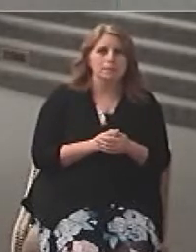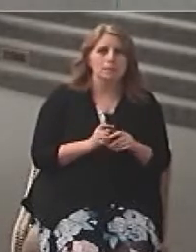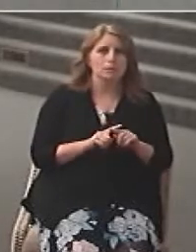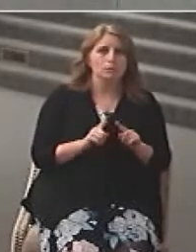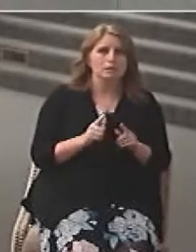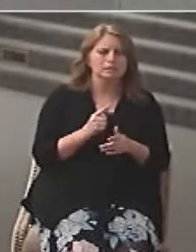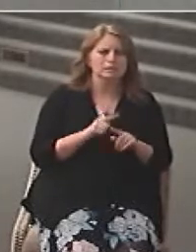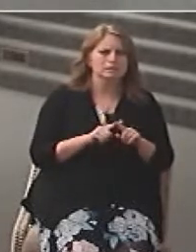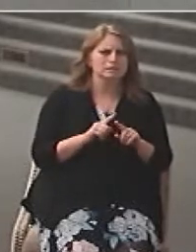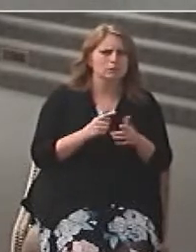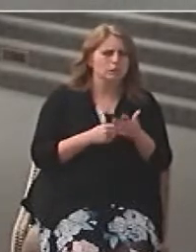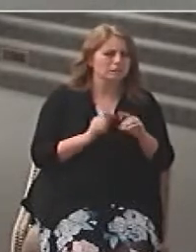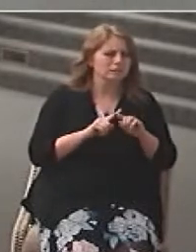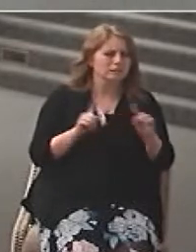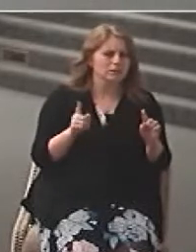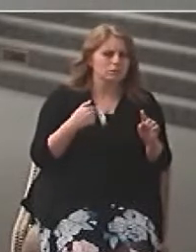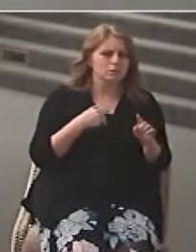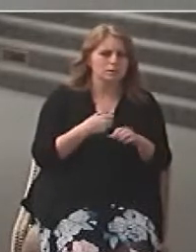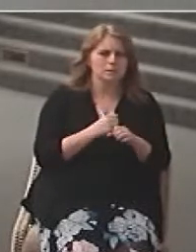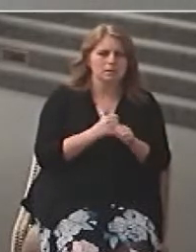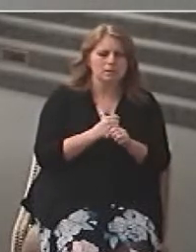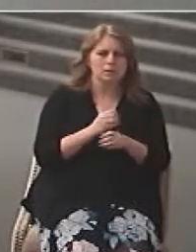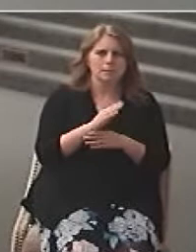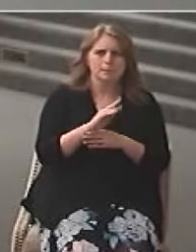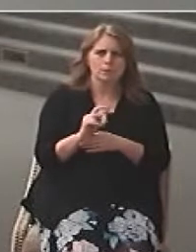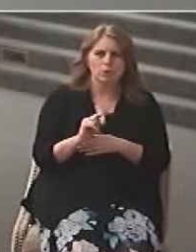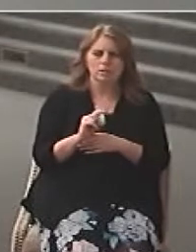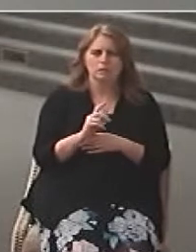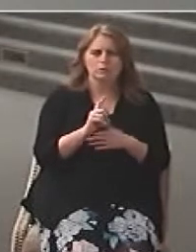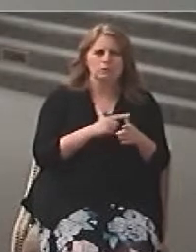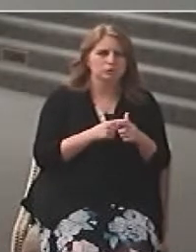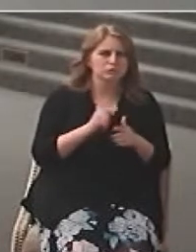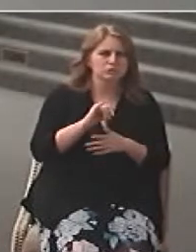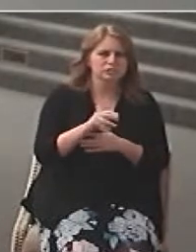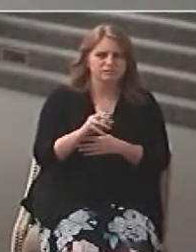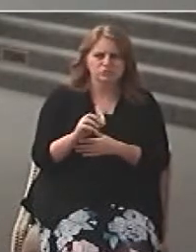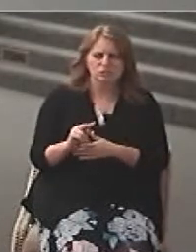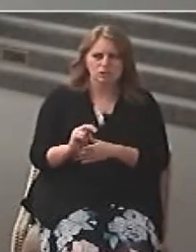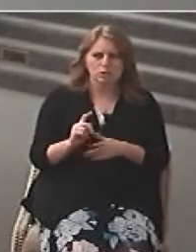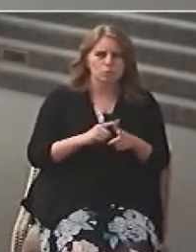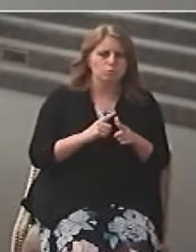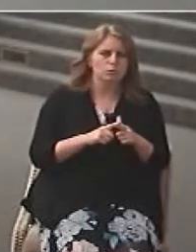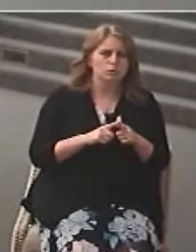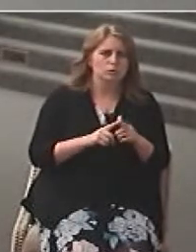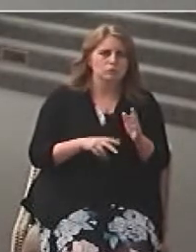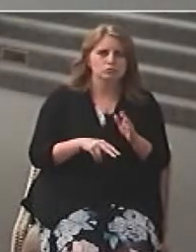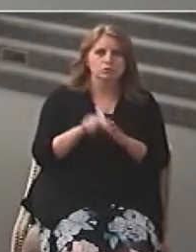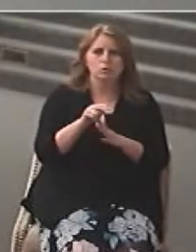difference we could make, not just in Bullitt County or Jefferson County, but in northeastern Kentucky,